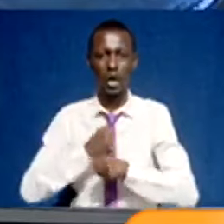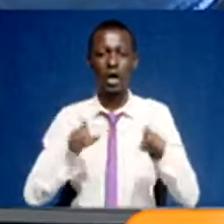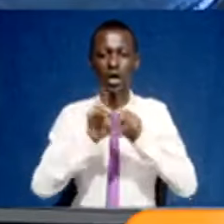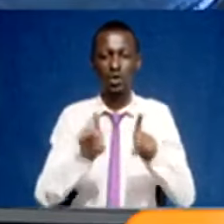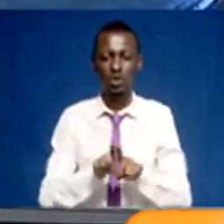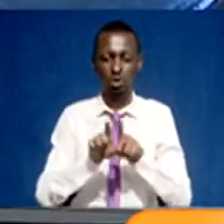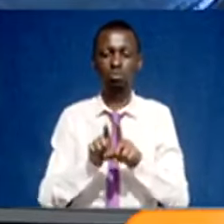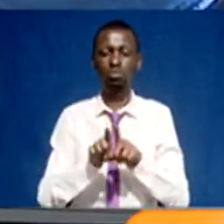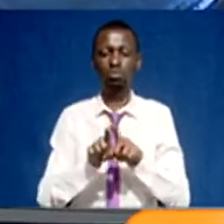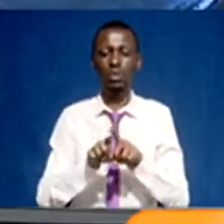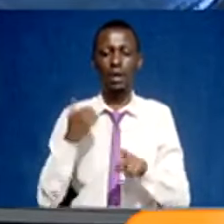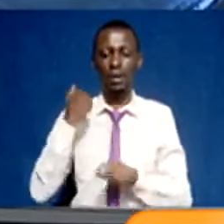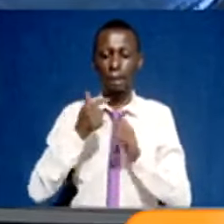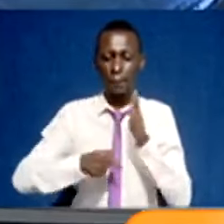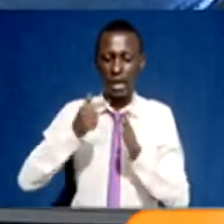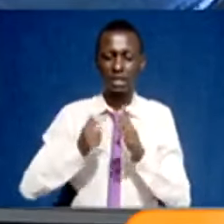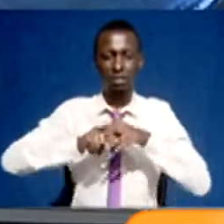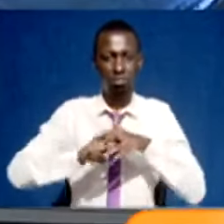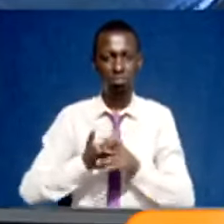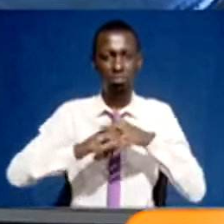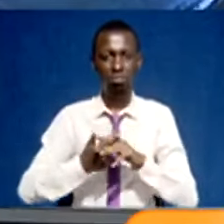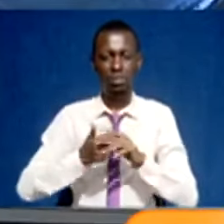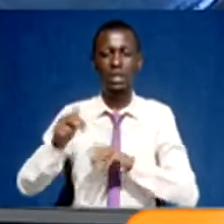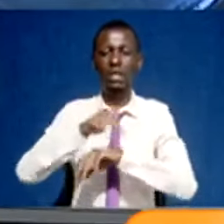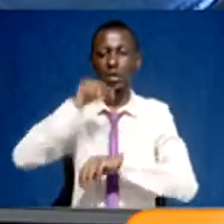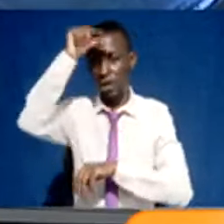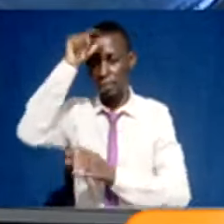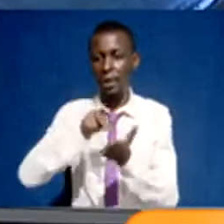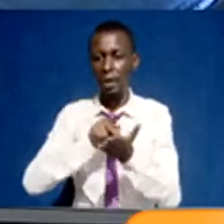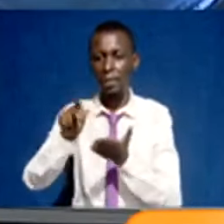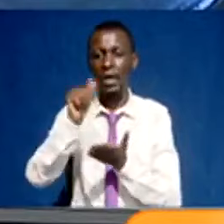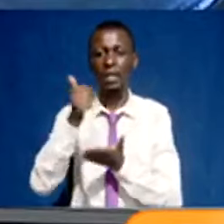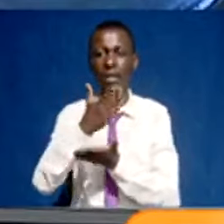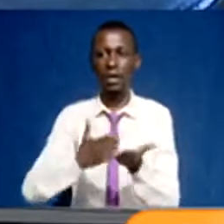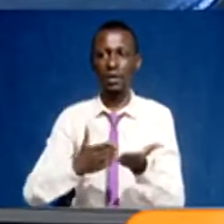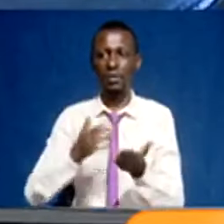the machines, while the national government pays the other half. Stephen Leto has more.